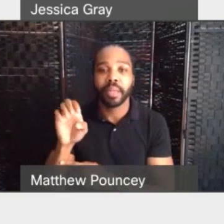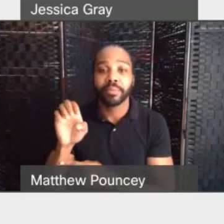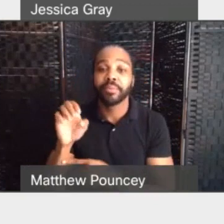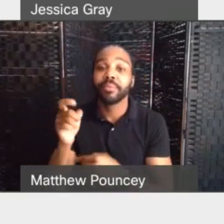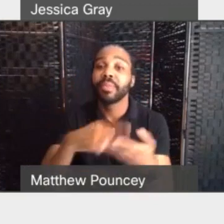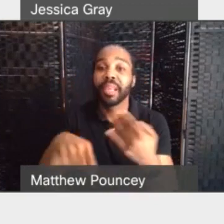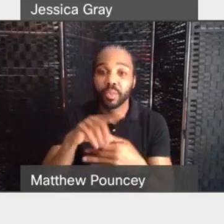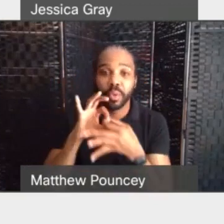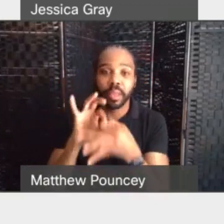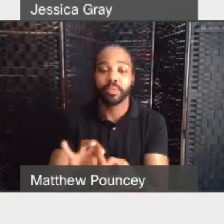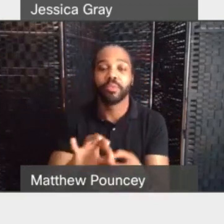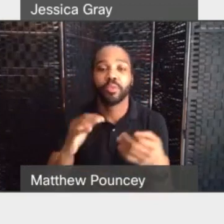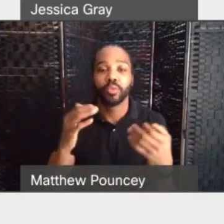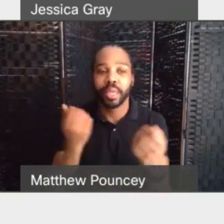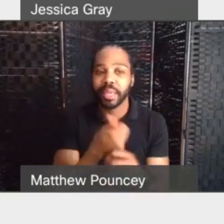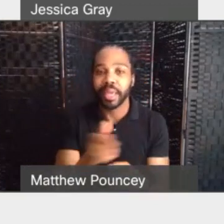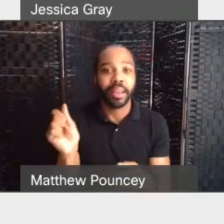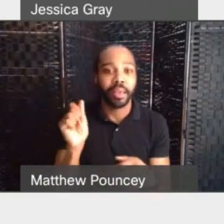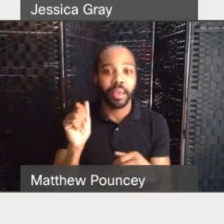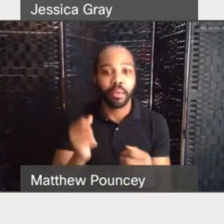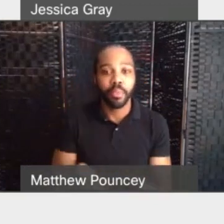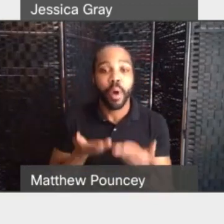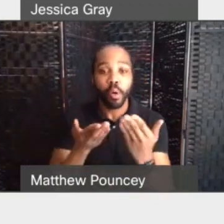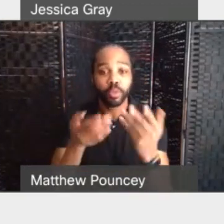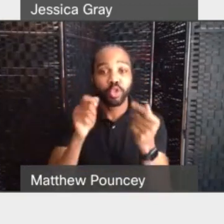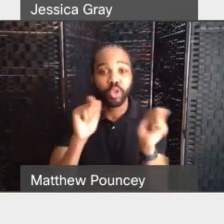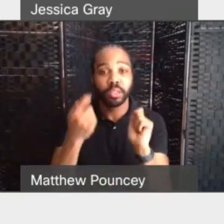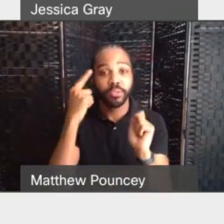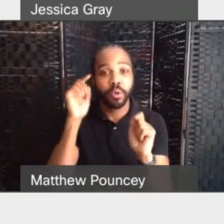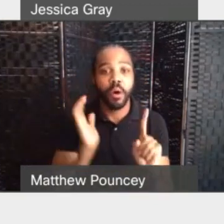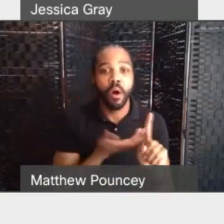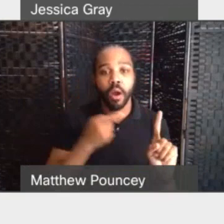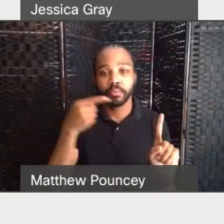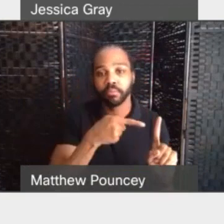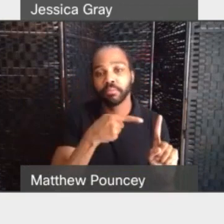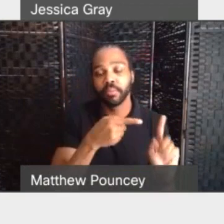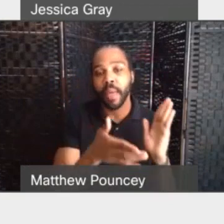regarding any proposed changes to our Appendix K.